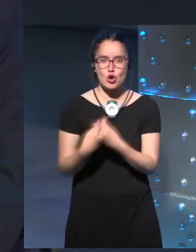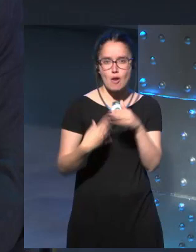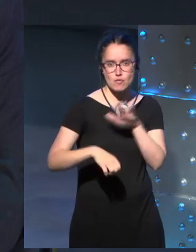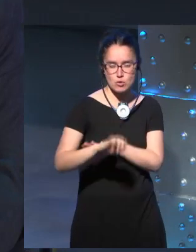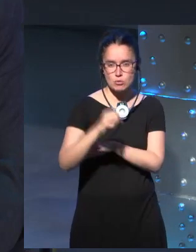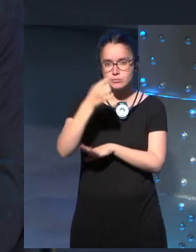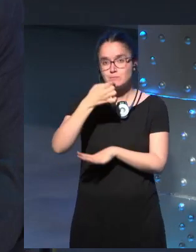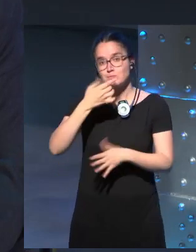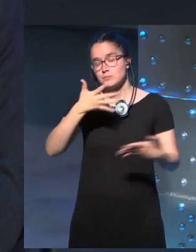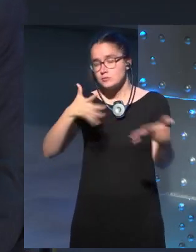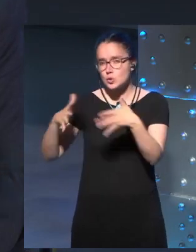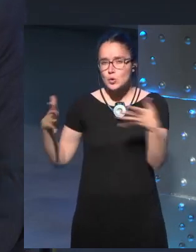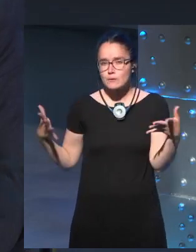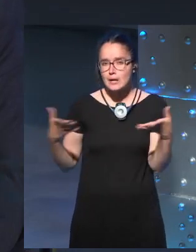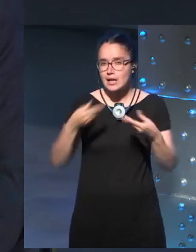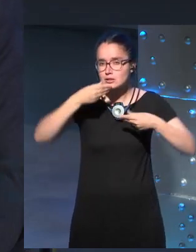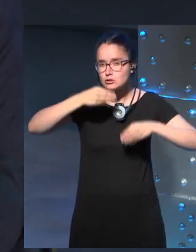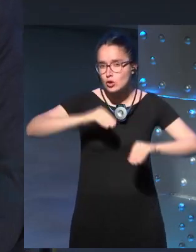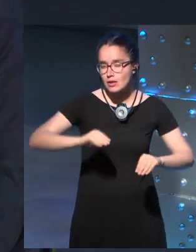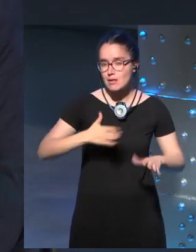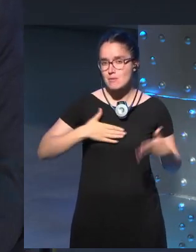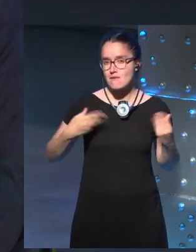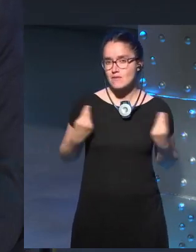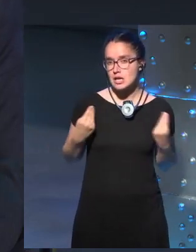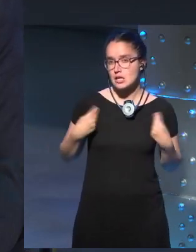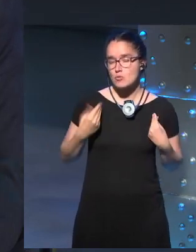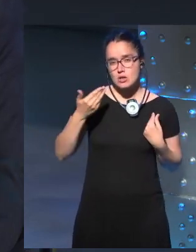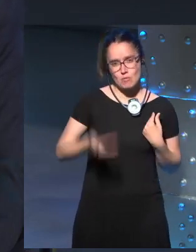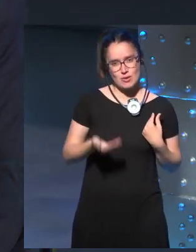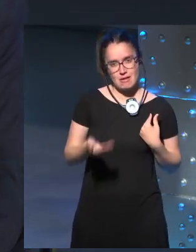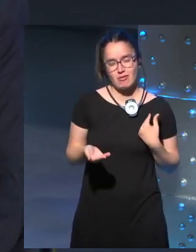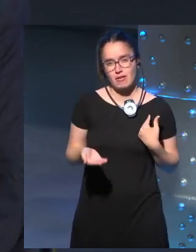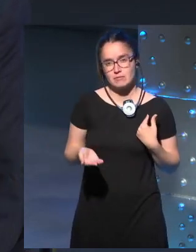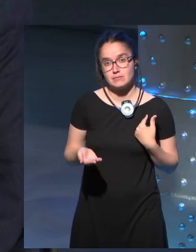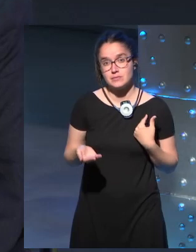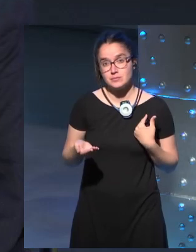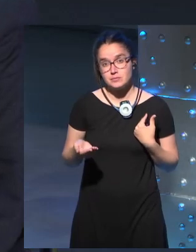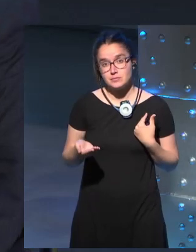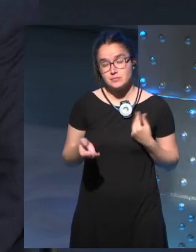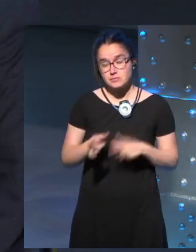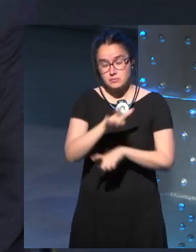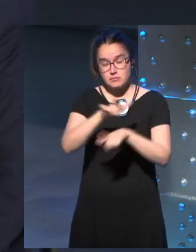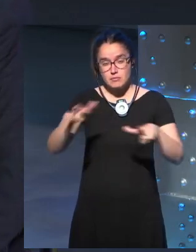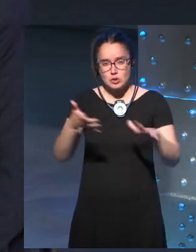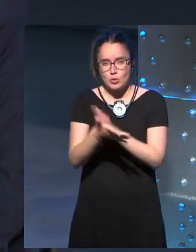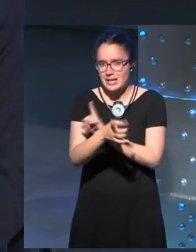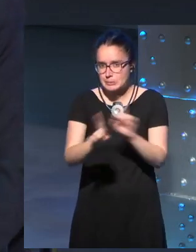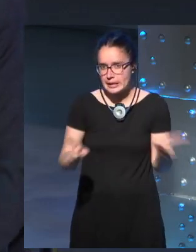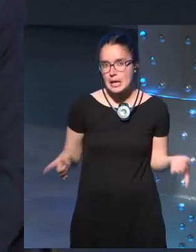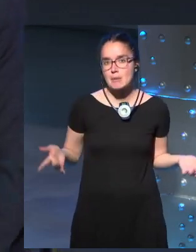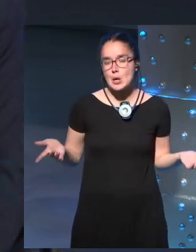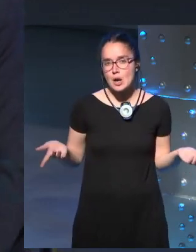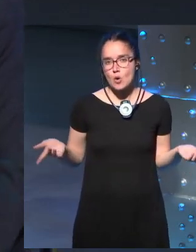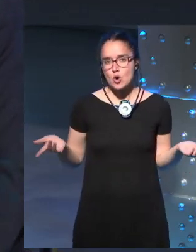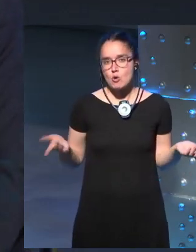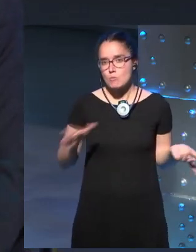adolescent, teenager relationship, etc. So we had story that's very important in my life, of course.